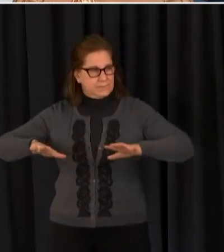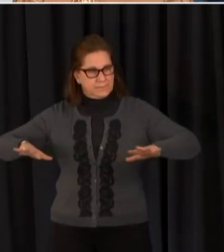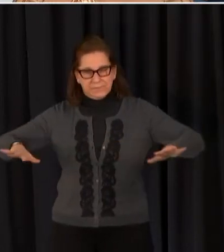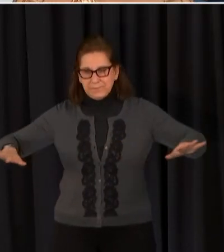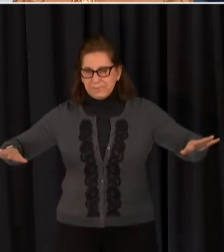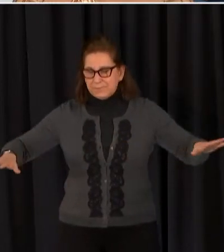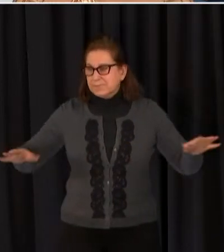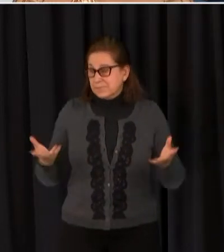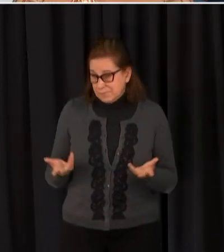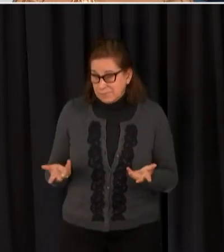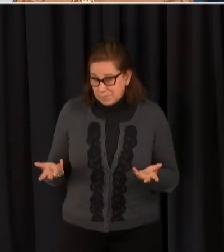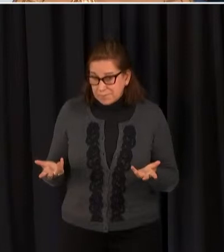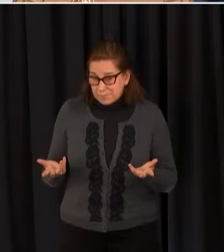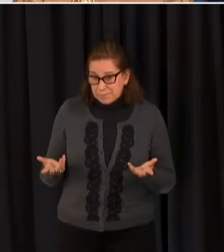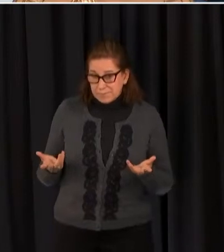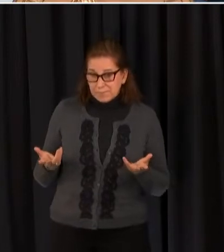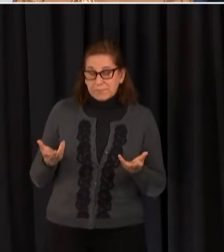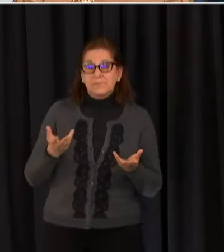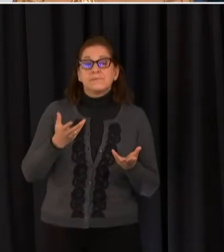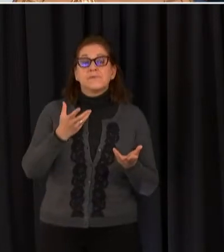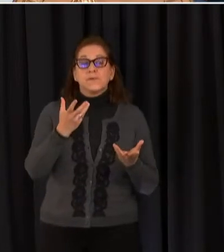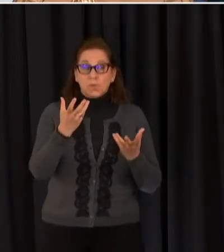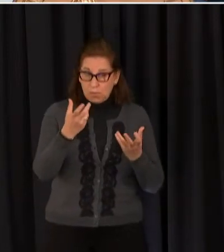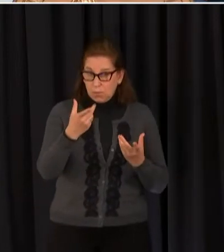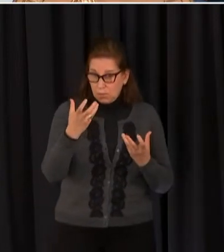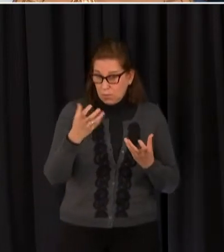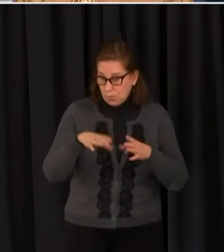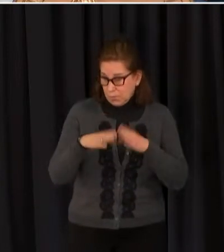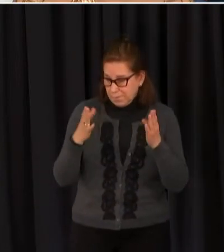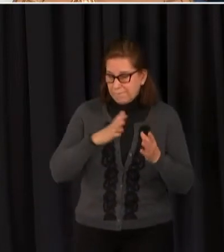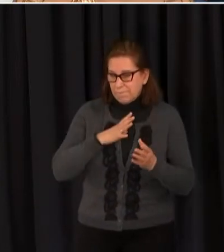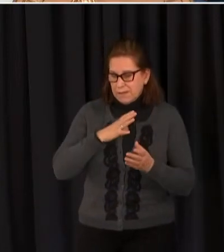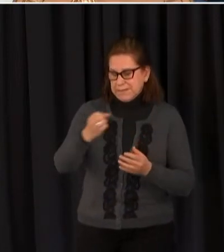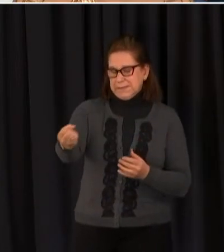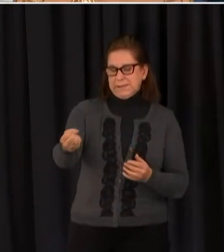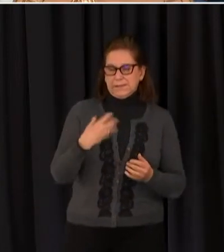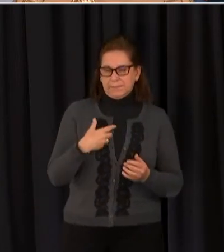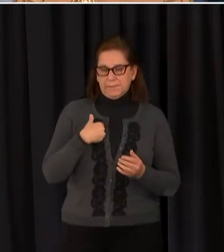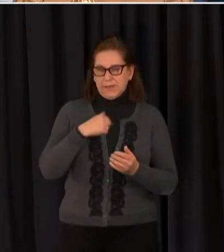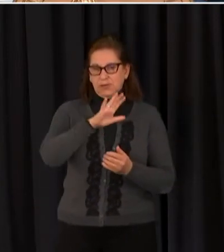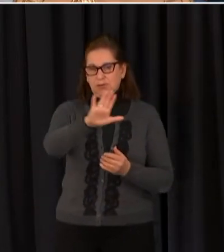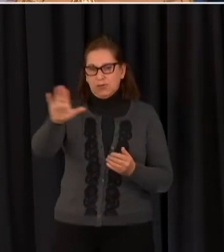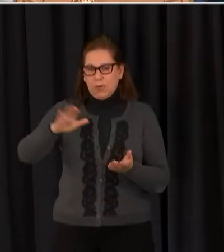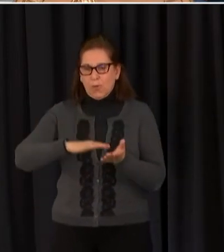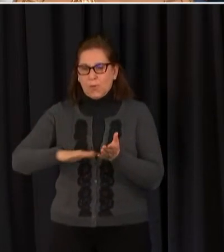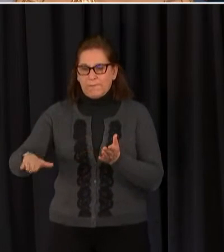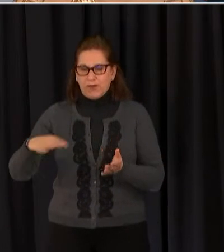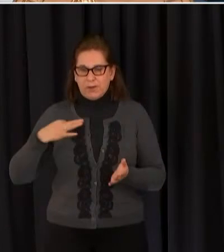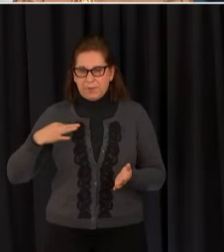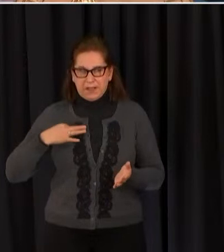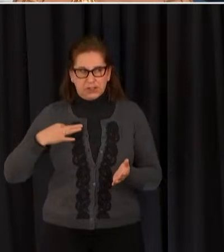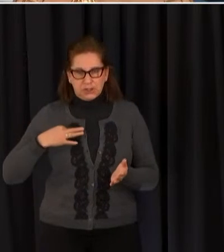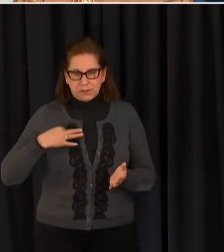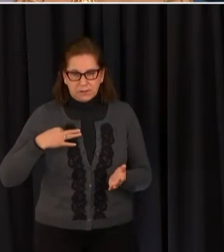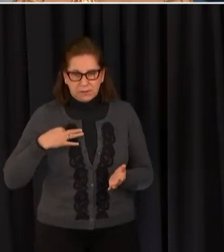at this point, please submit a waiver. Let me say a little bit more about